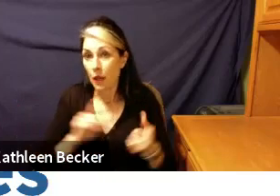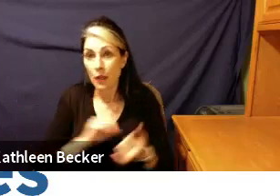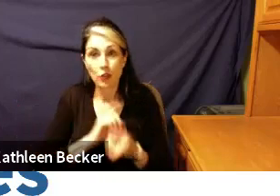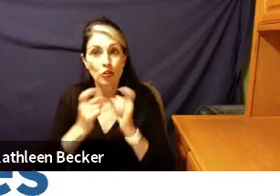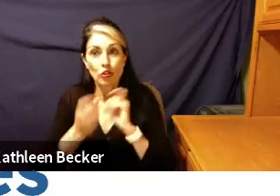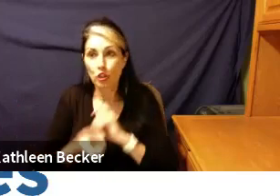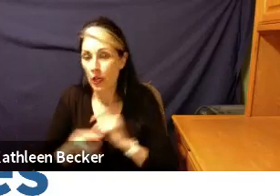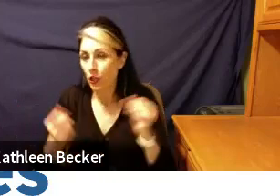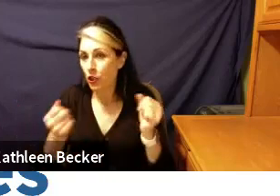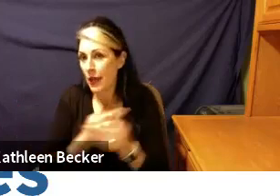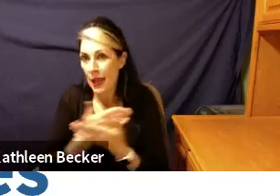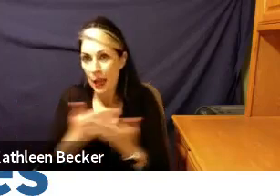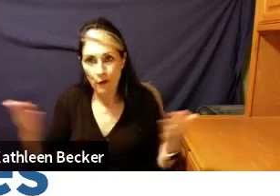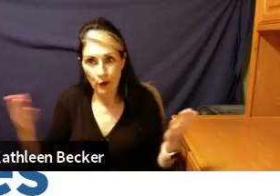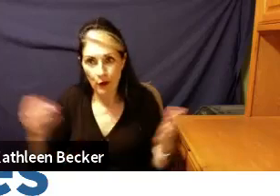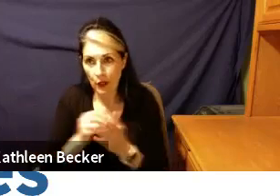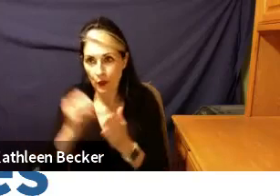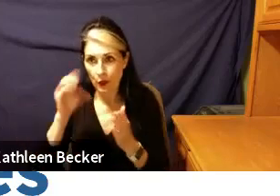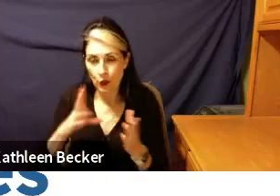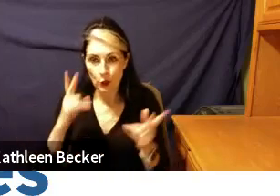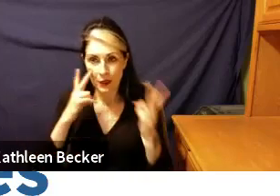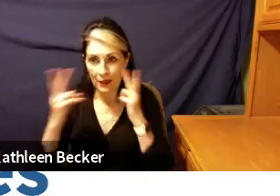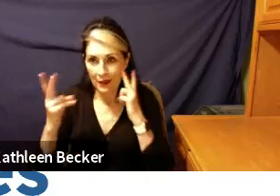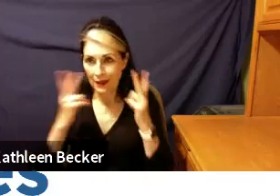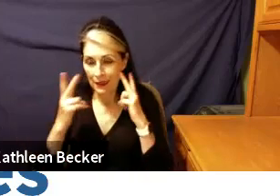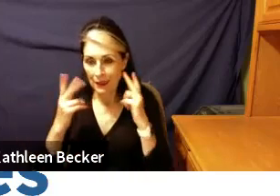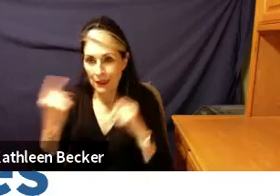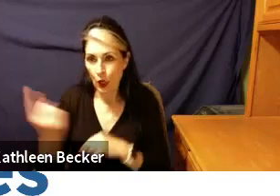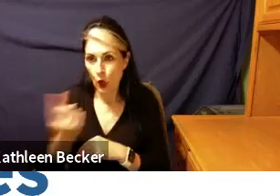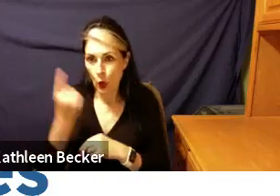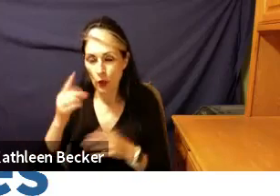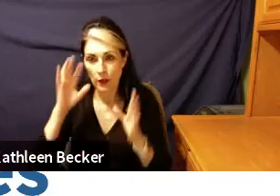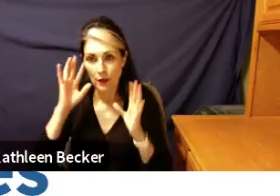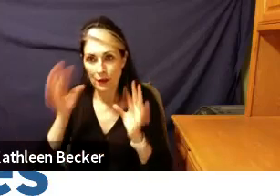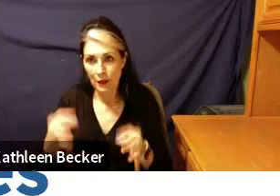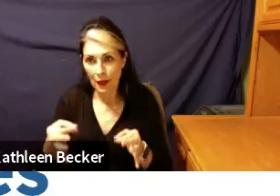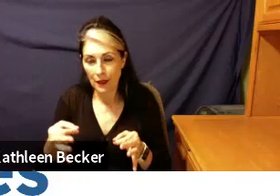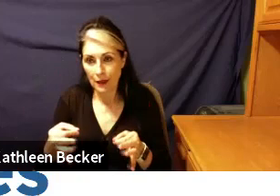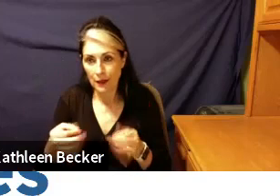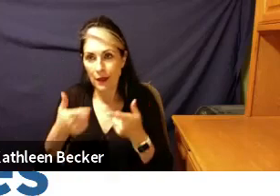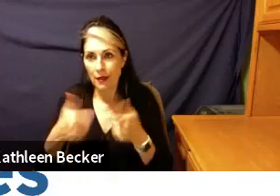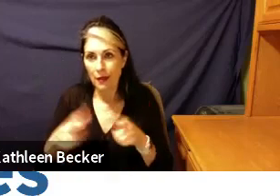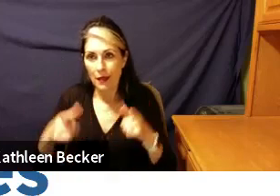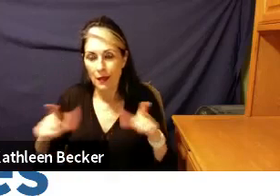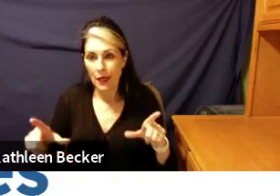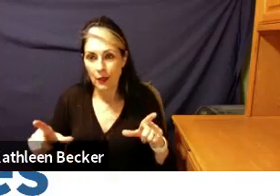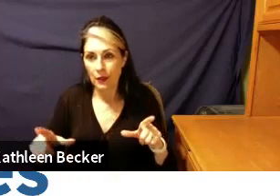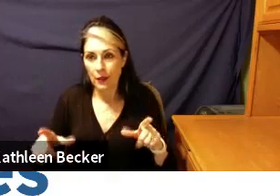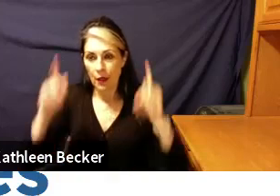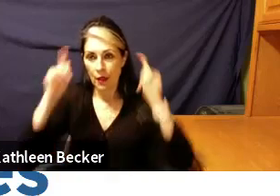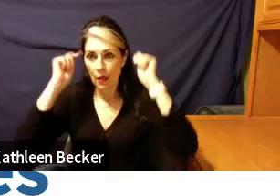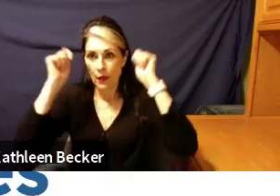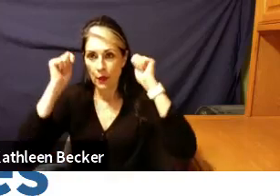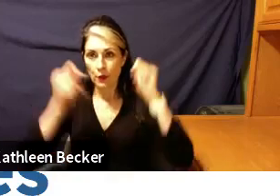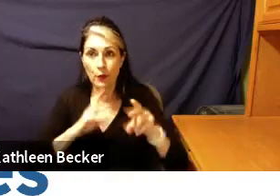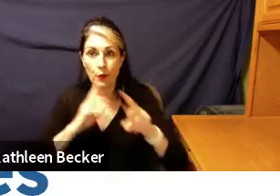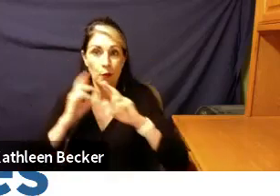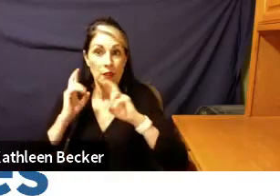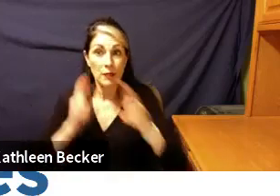change everything that the student sees. It only determines the language that the tutor will respond